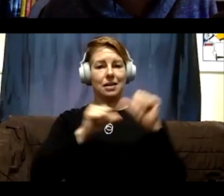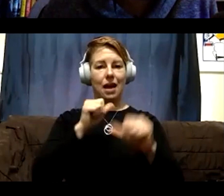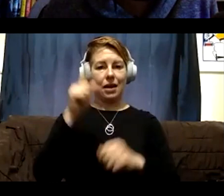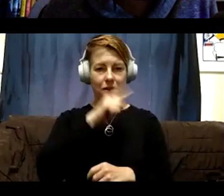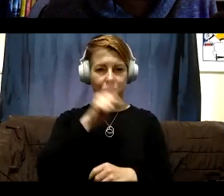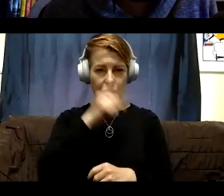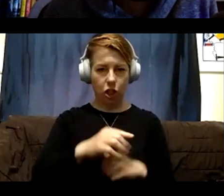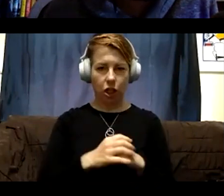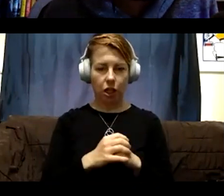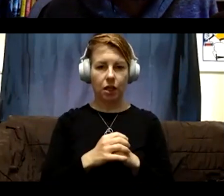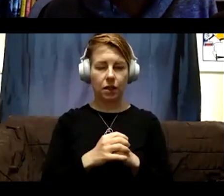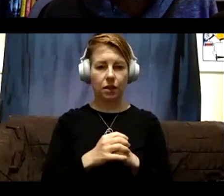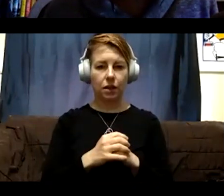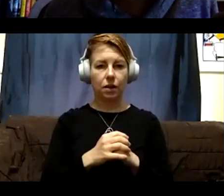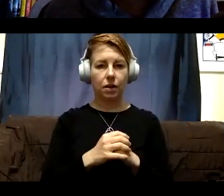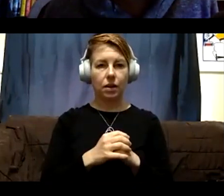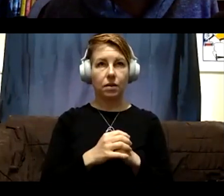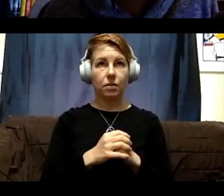chilling in this light.